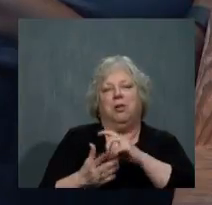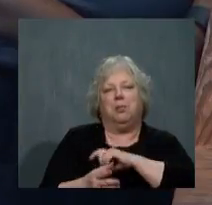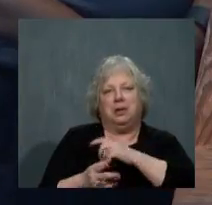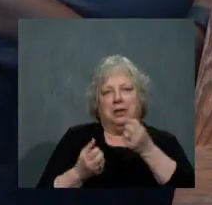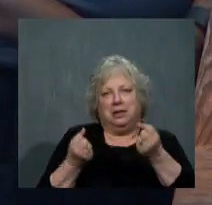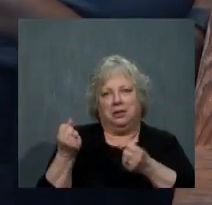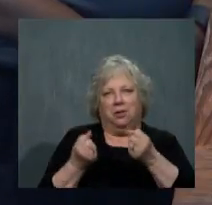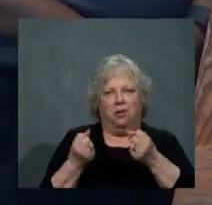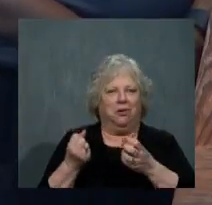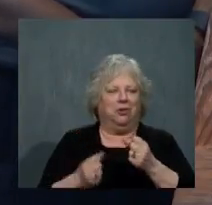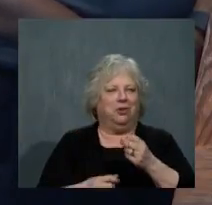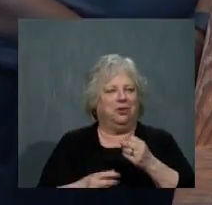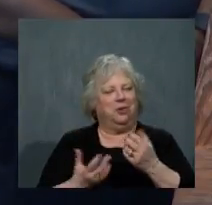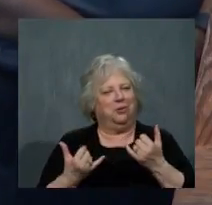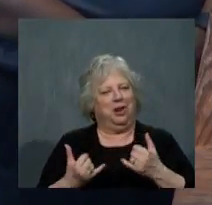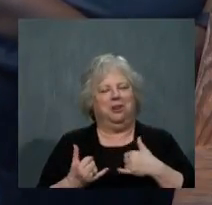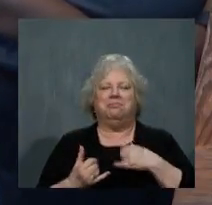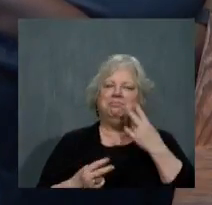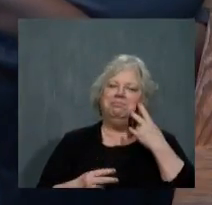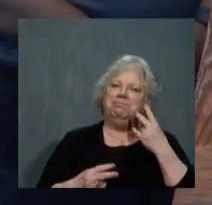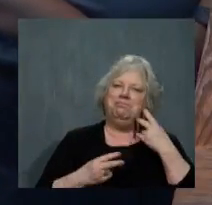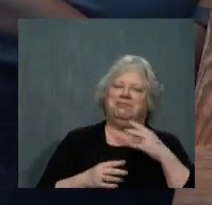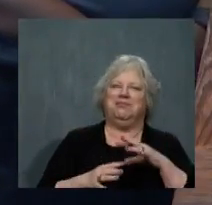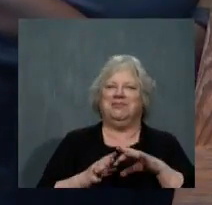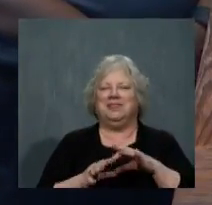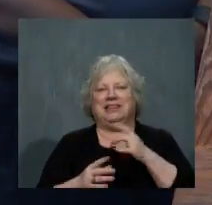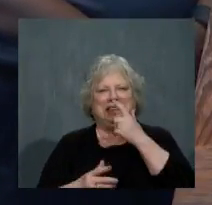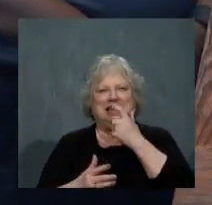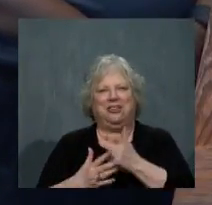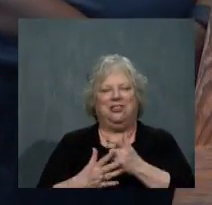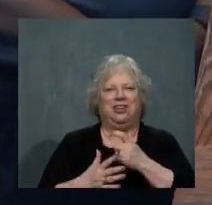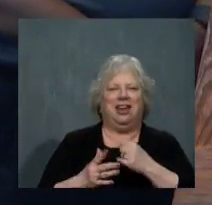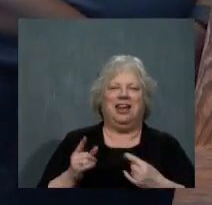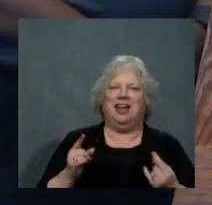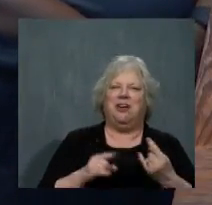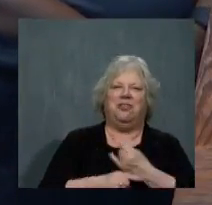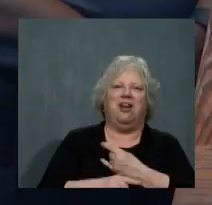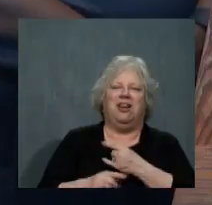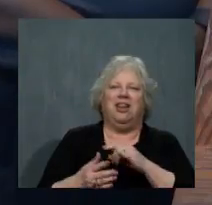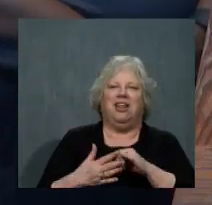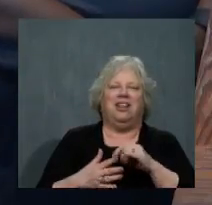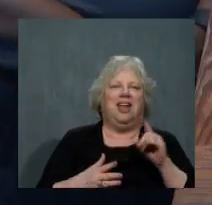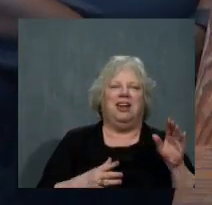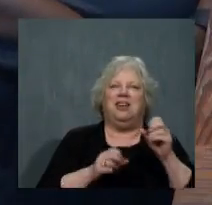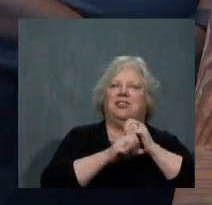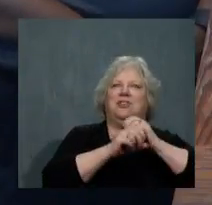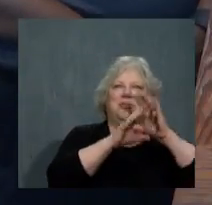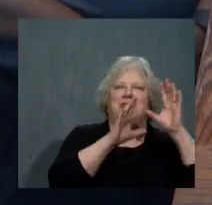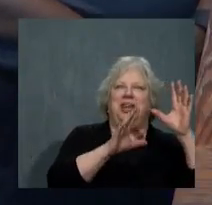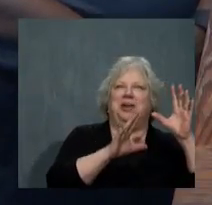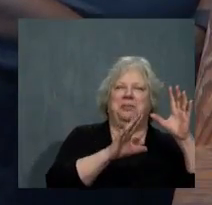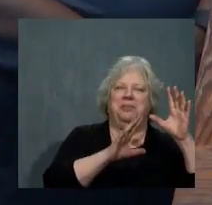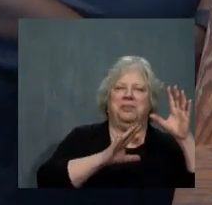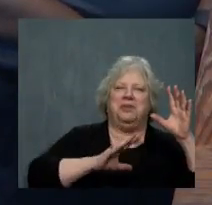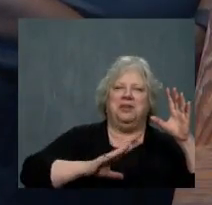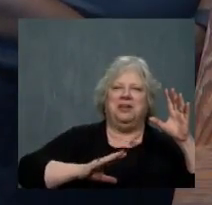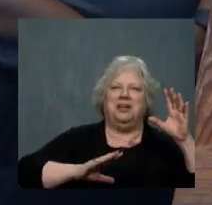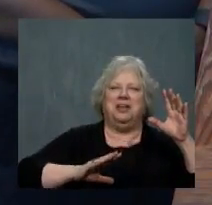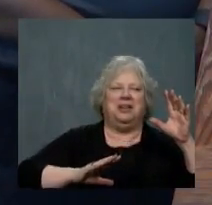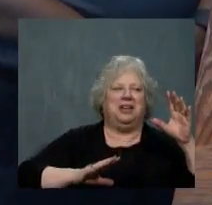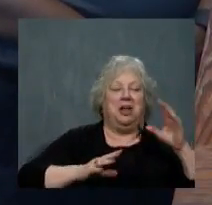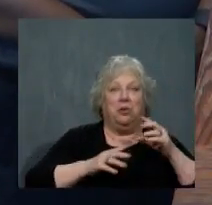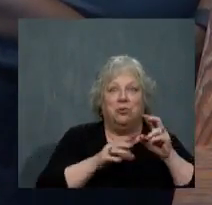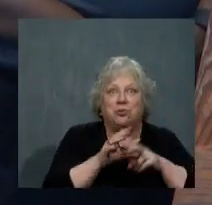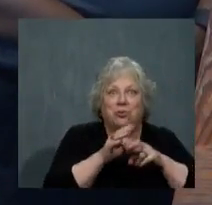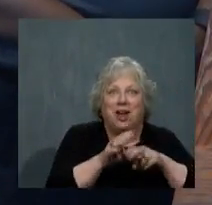it kind of interesting and ironic that something that was a dream of his, that riding a